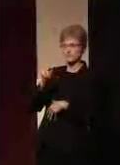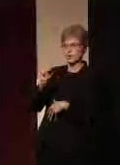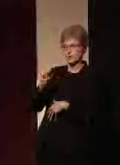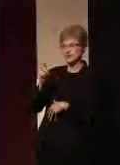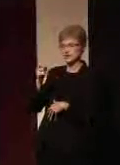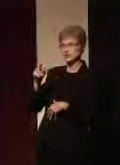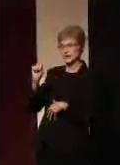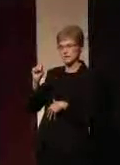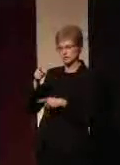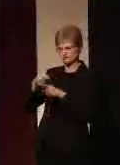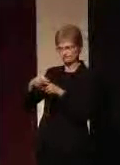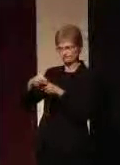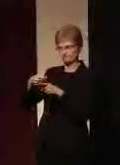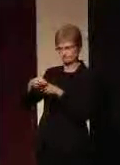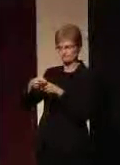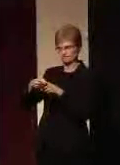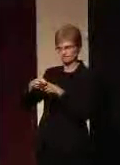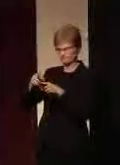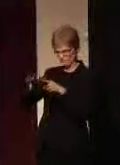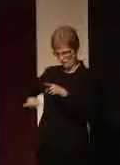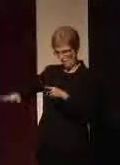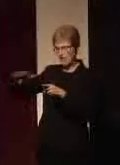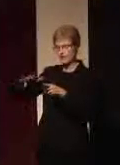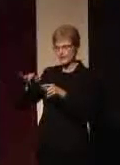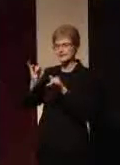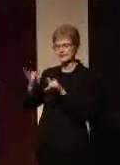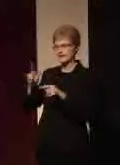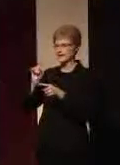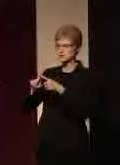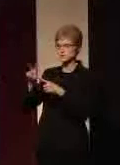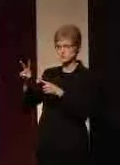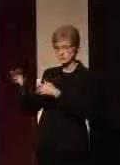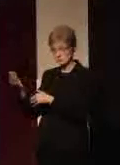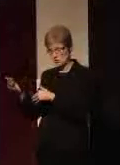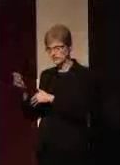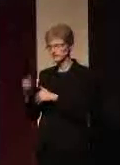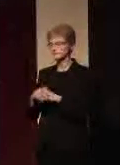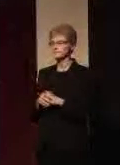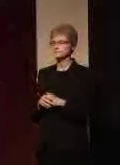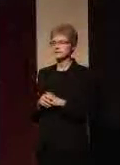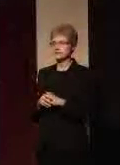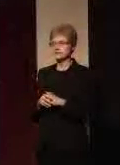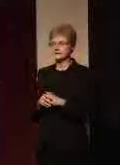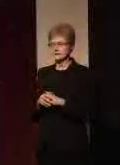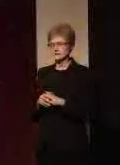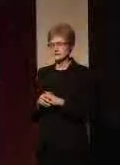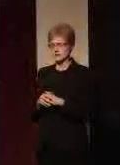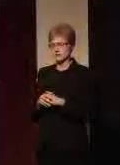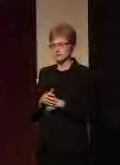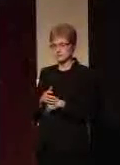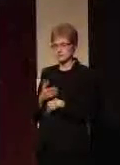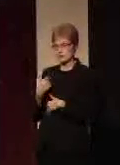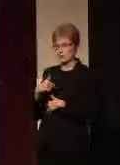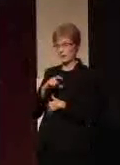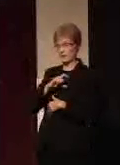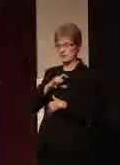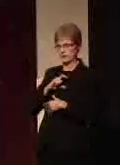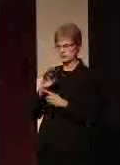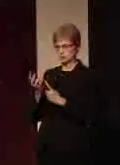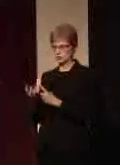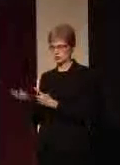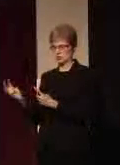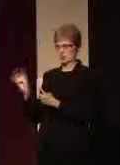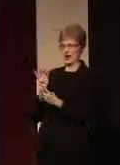on the western part of the town. I stayed there till about 2 in the morning. I was there to the point to where we ourselves were surrounded